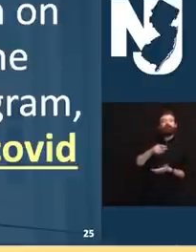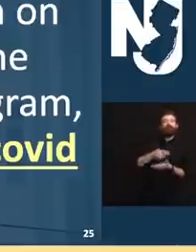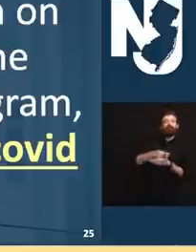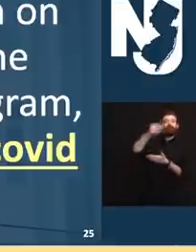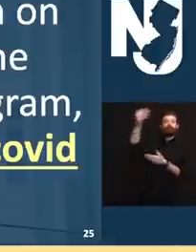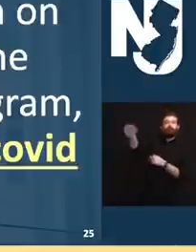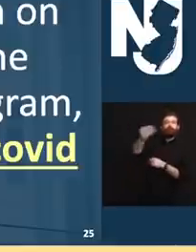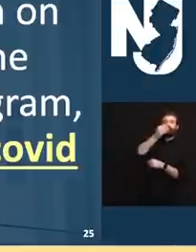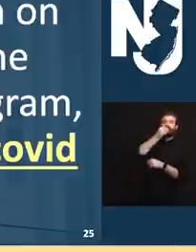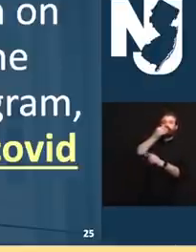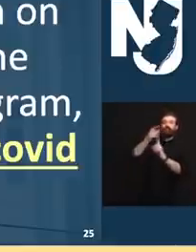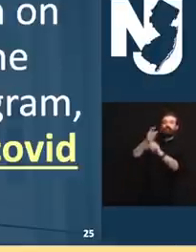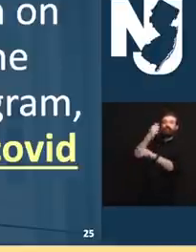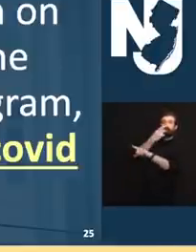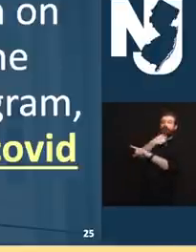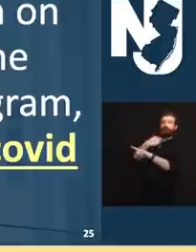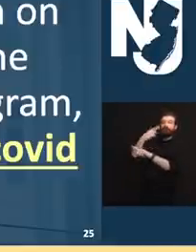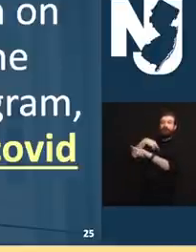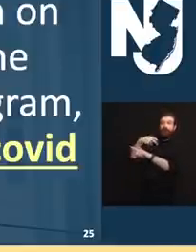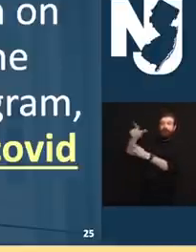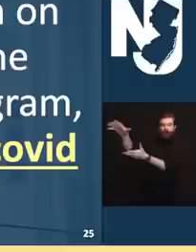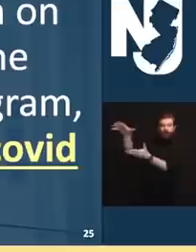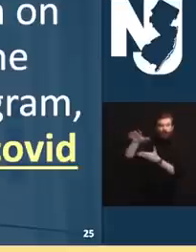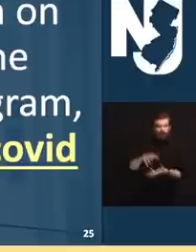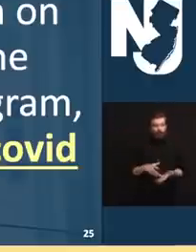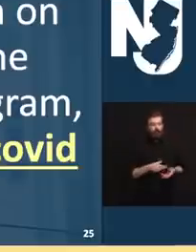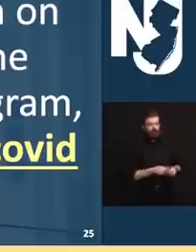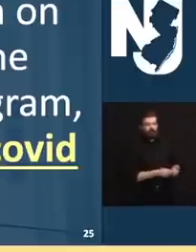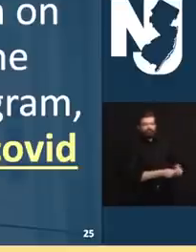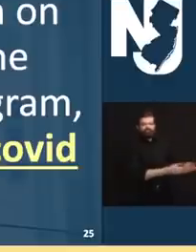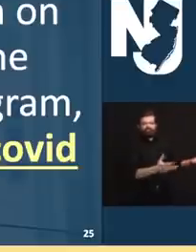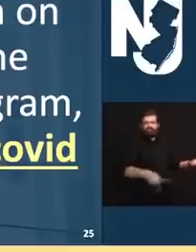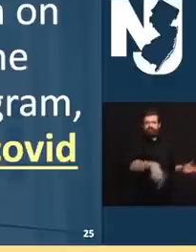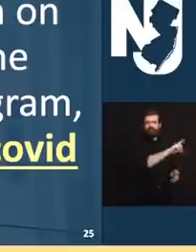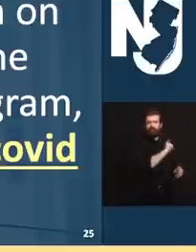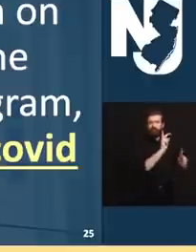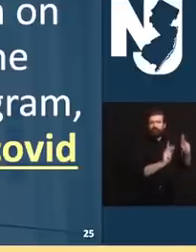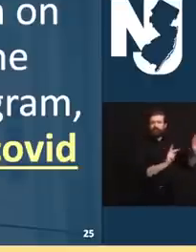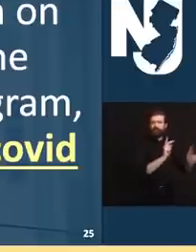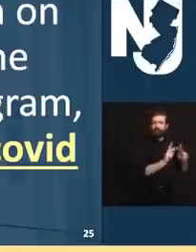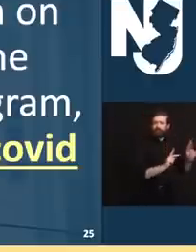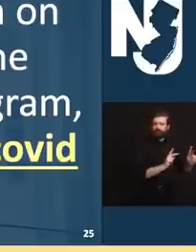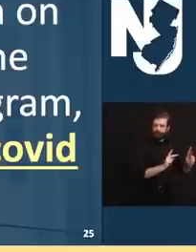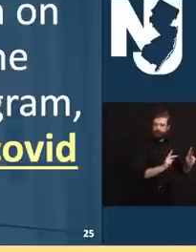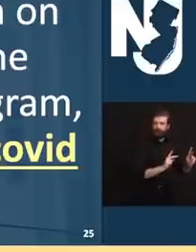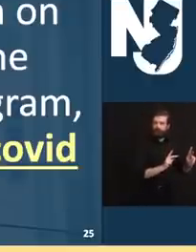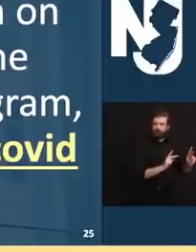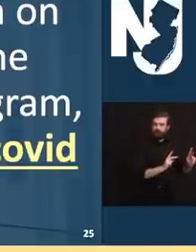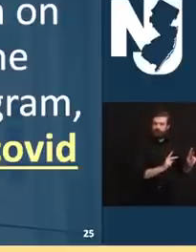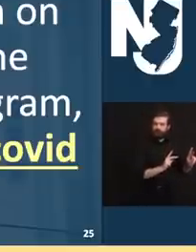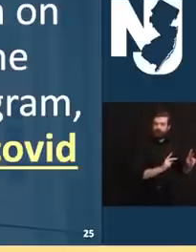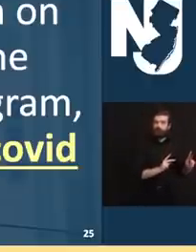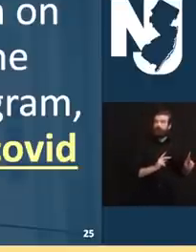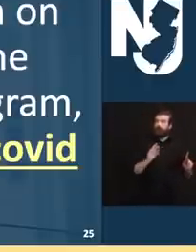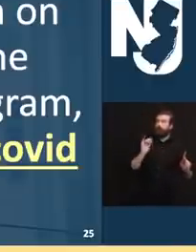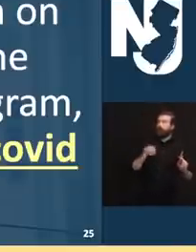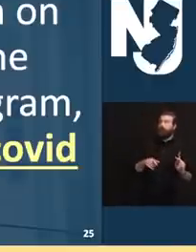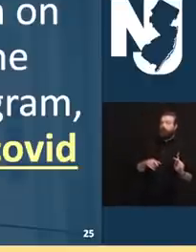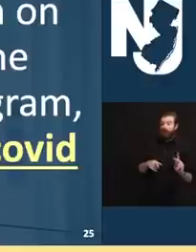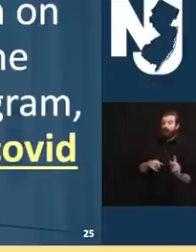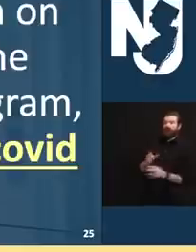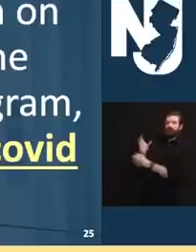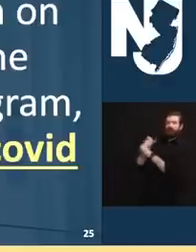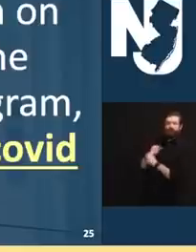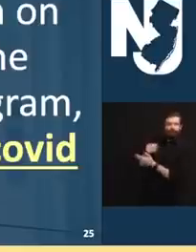will receive direct support to pay those food expenses. Through Sustain and Serve, these organizations will have a direct incentive